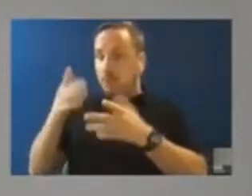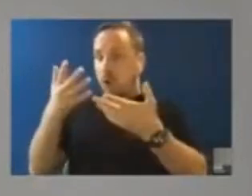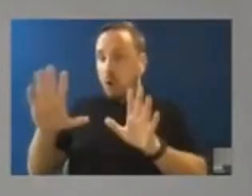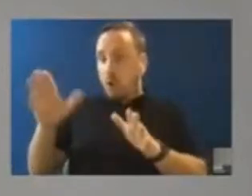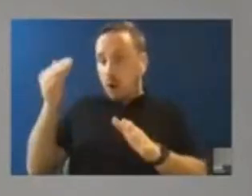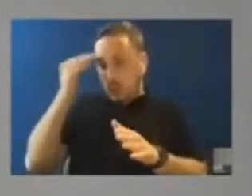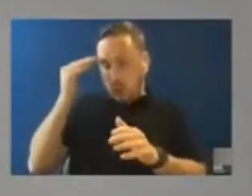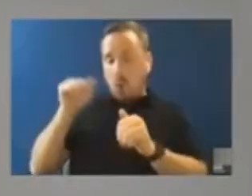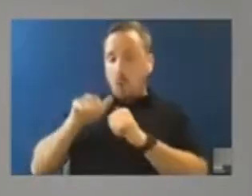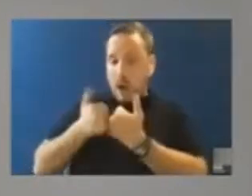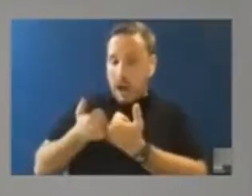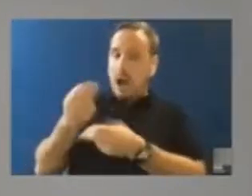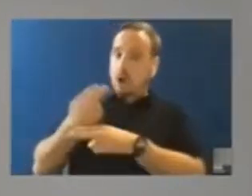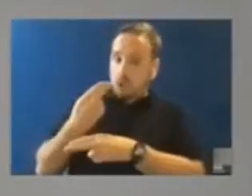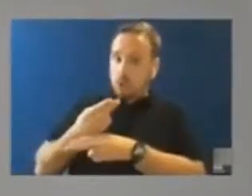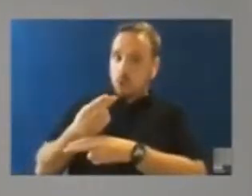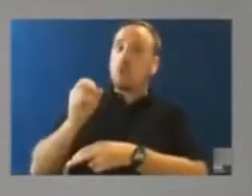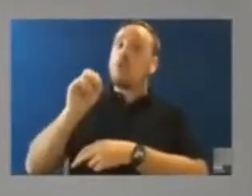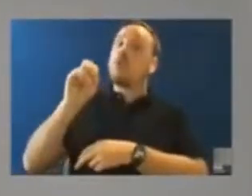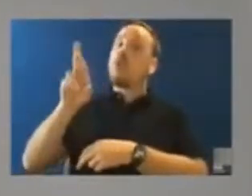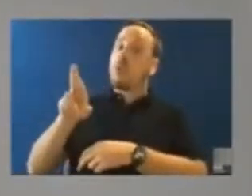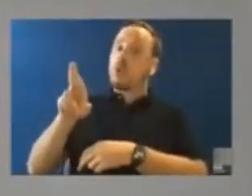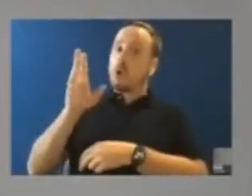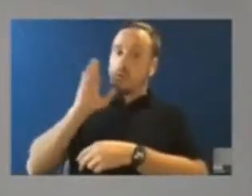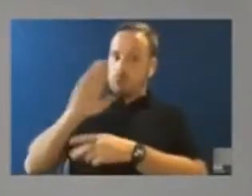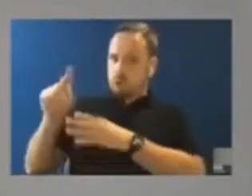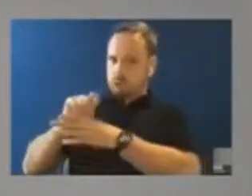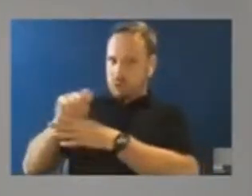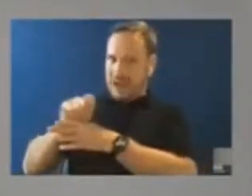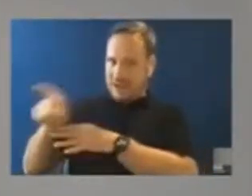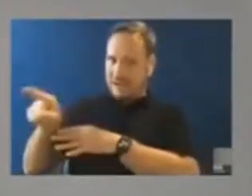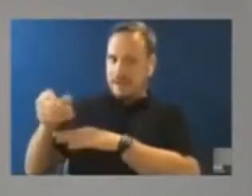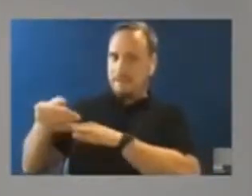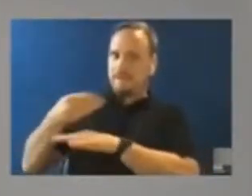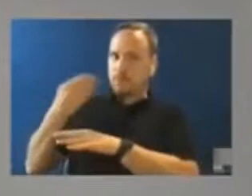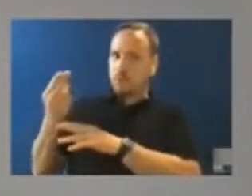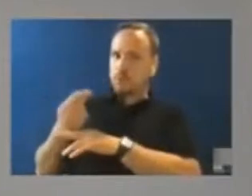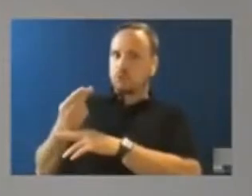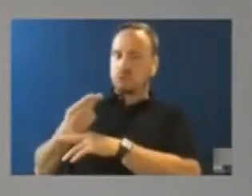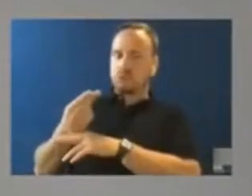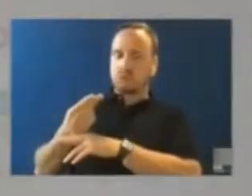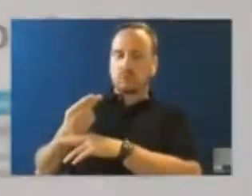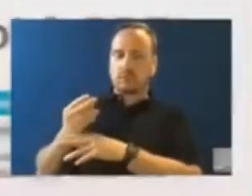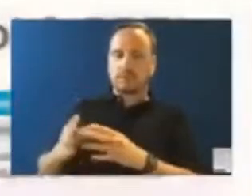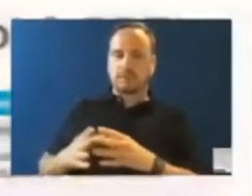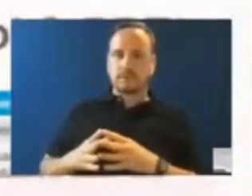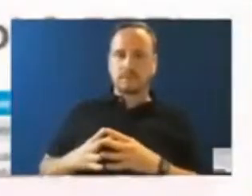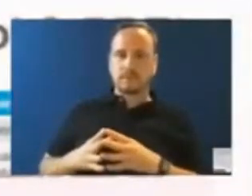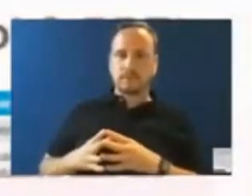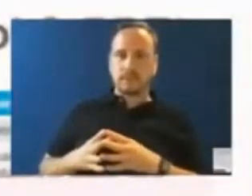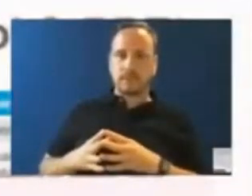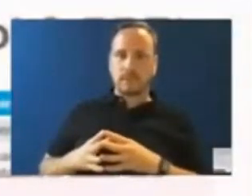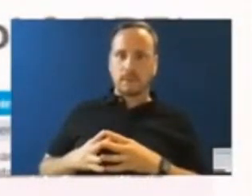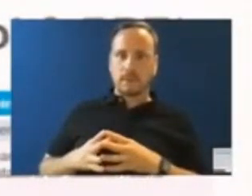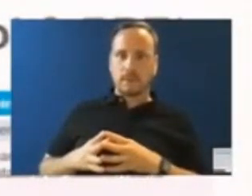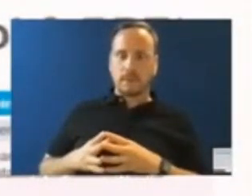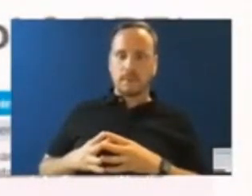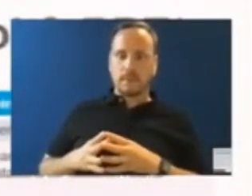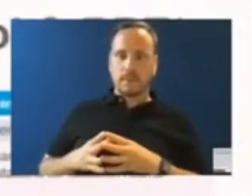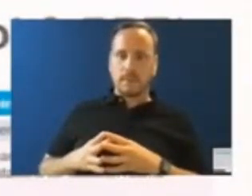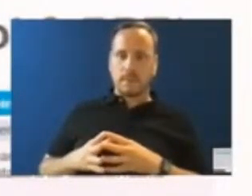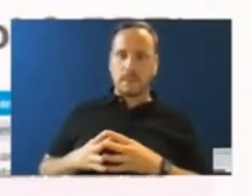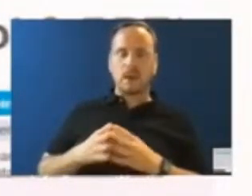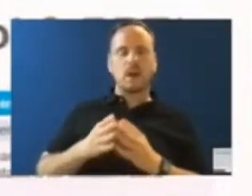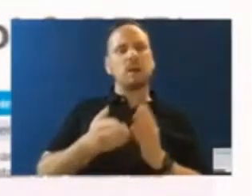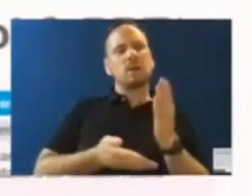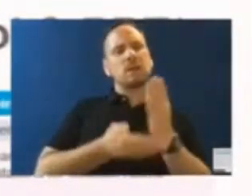before use. In the last column, the face shield, we heard a lot of requests. We heard some saying, listen, I really